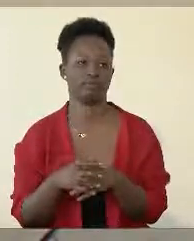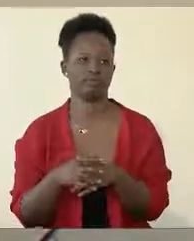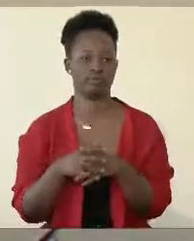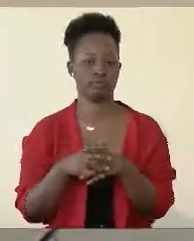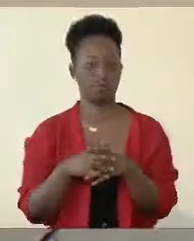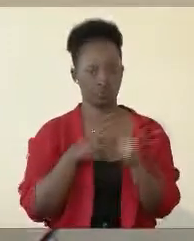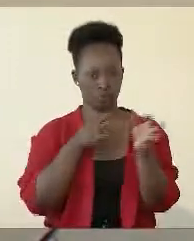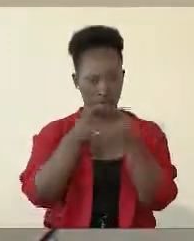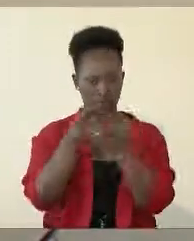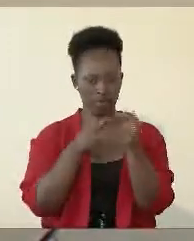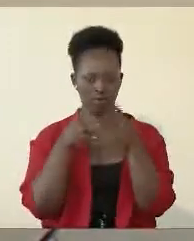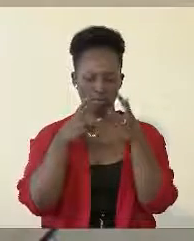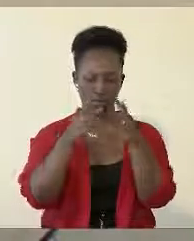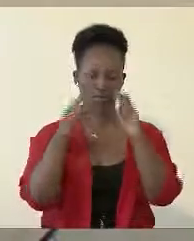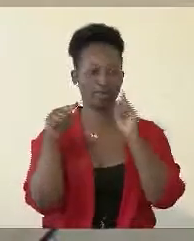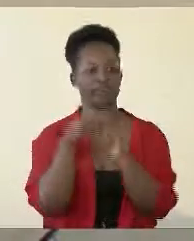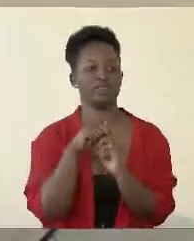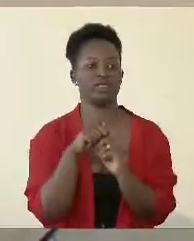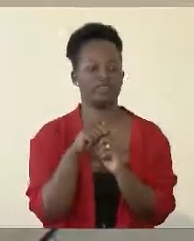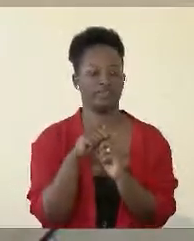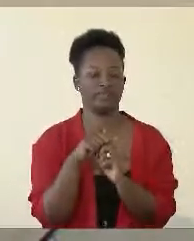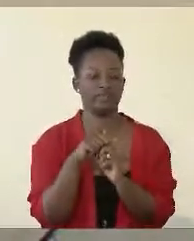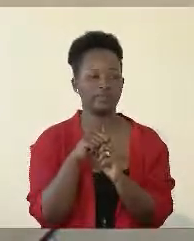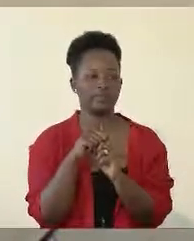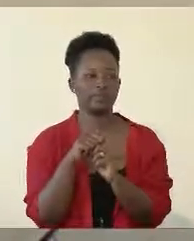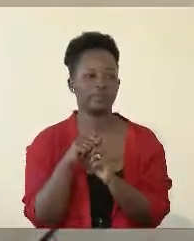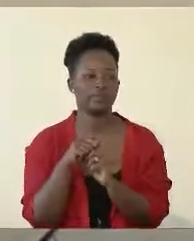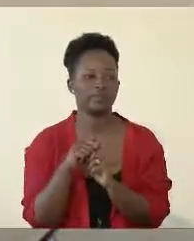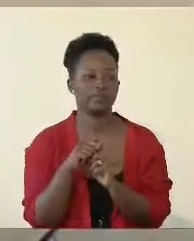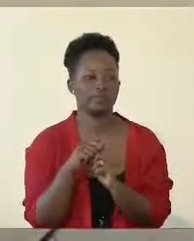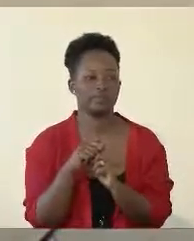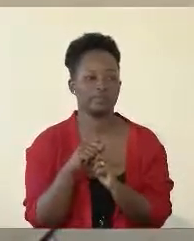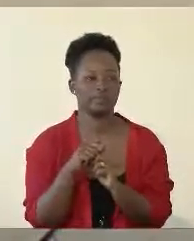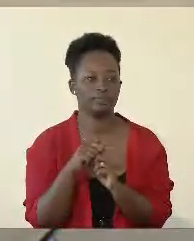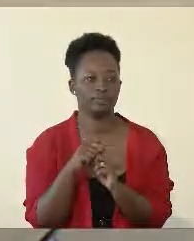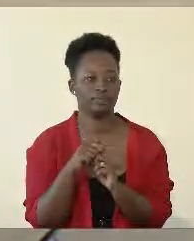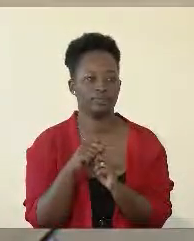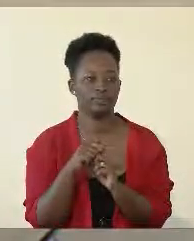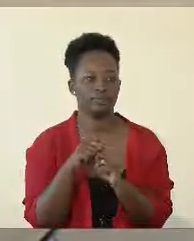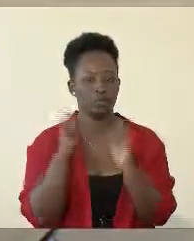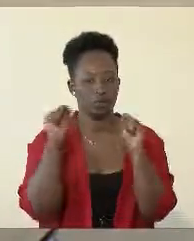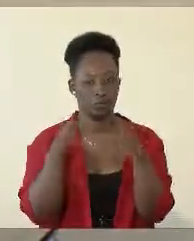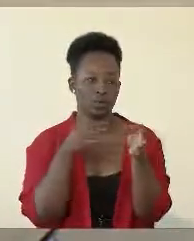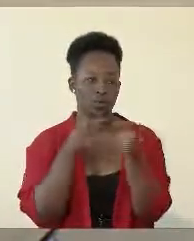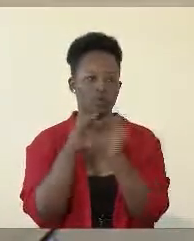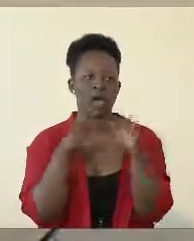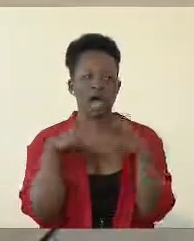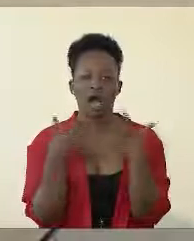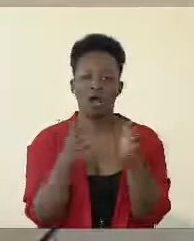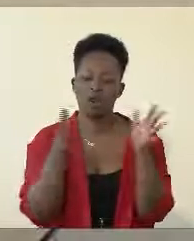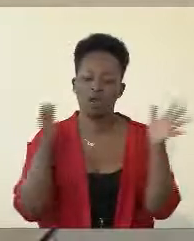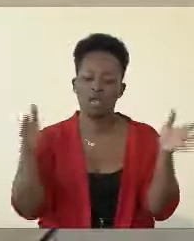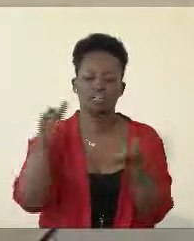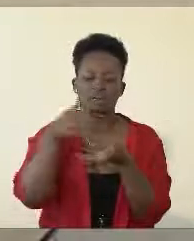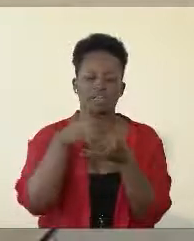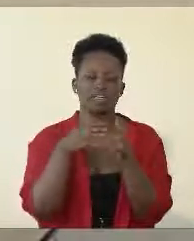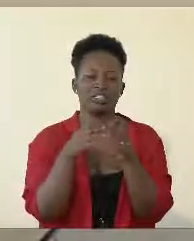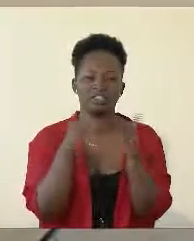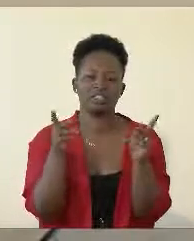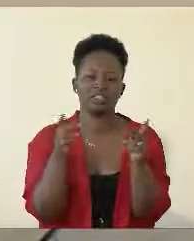it in a positive way. Large market size, then you can explain how large market size